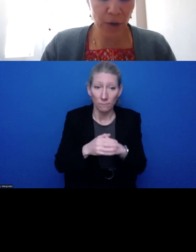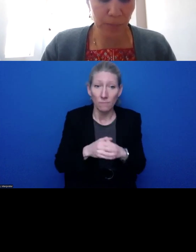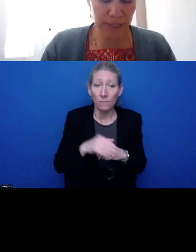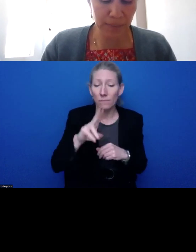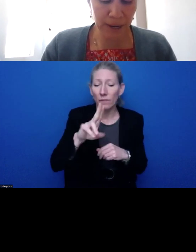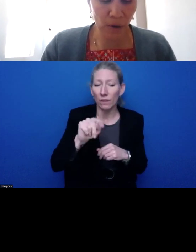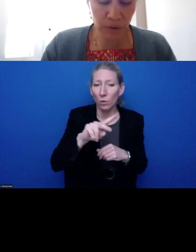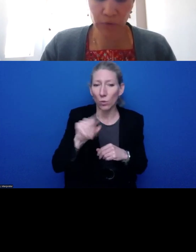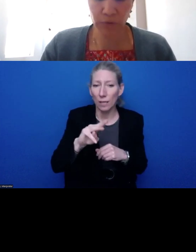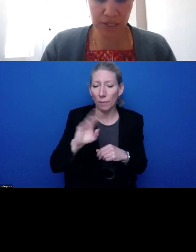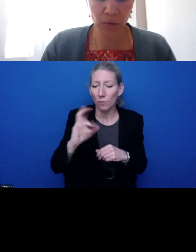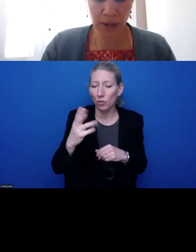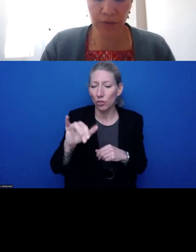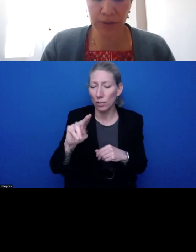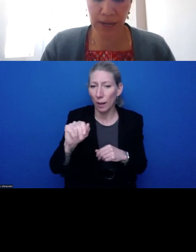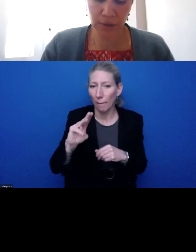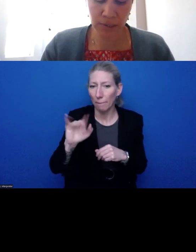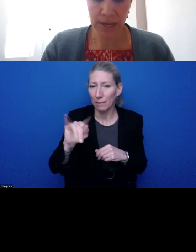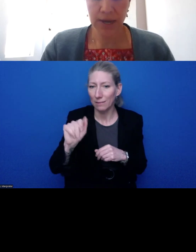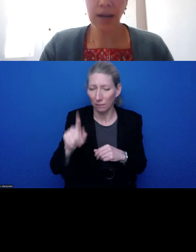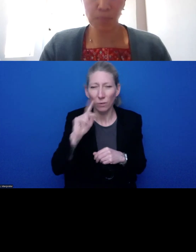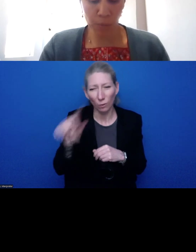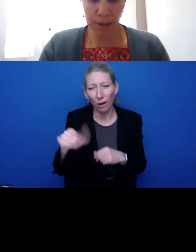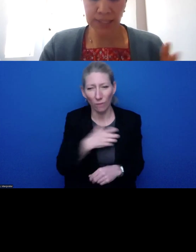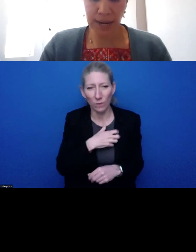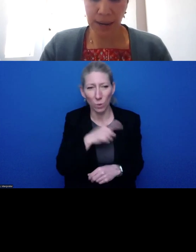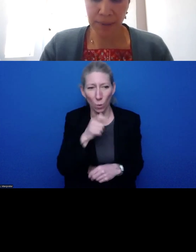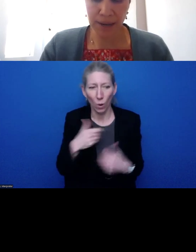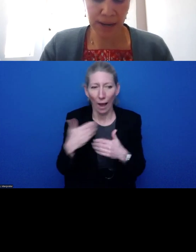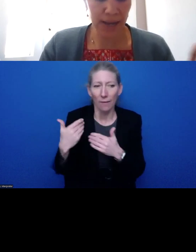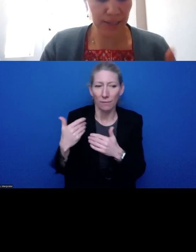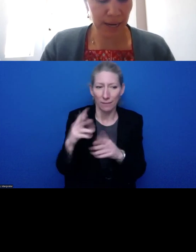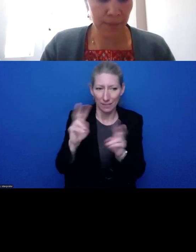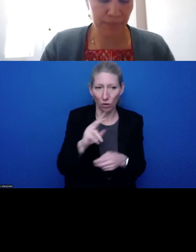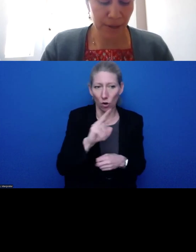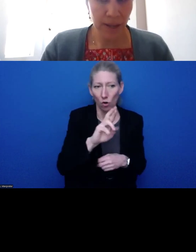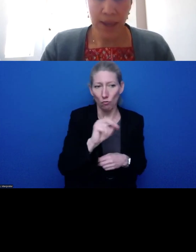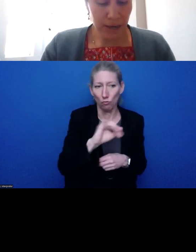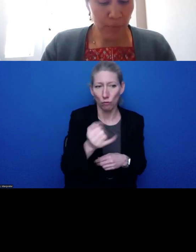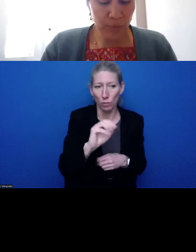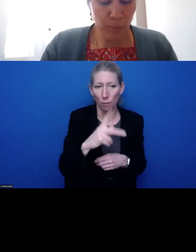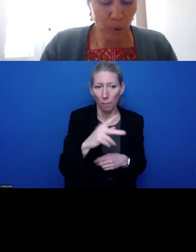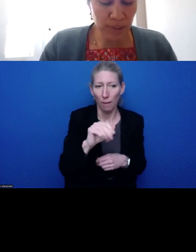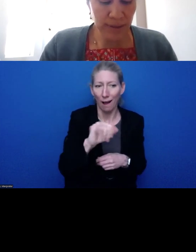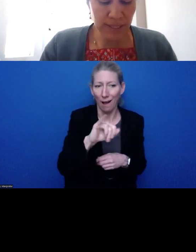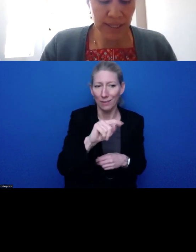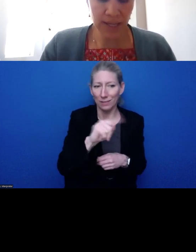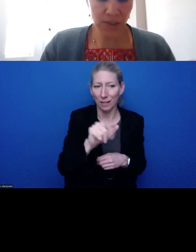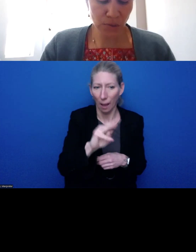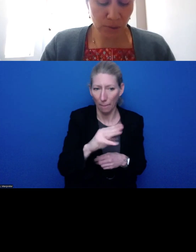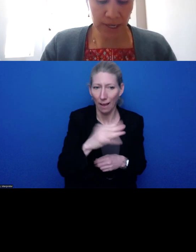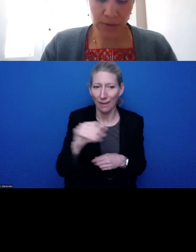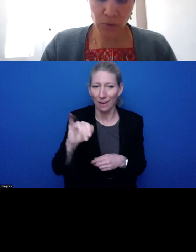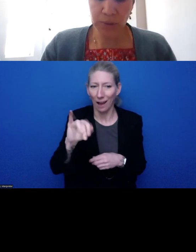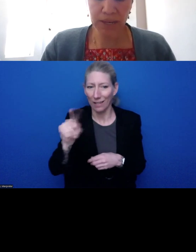generally accompanied by other officials who held the titles Rahpop Atzalam and Achtzalam. Carmack proposed that these